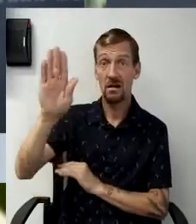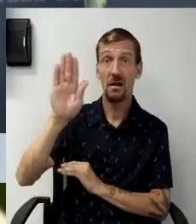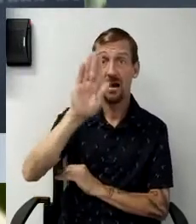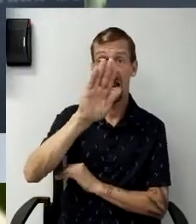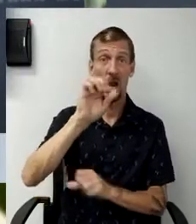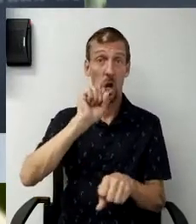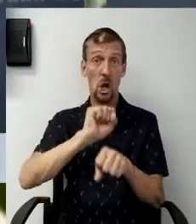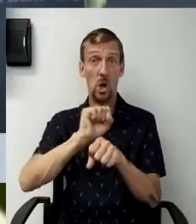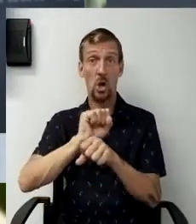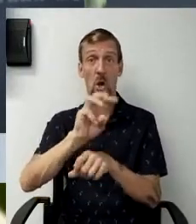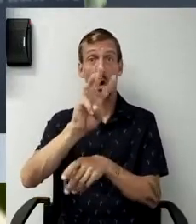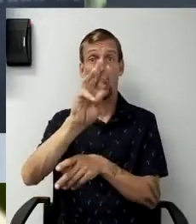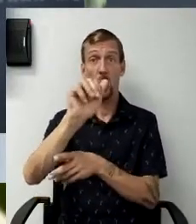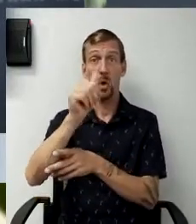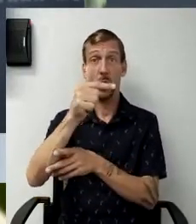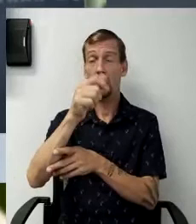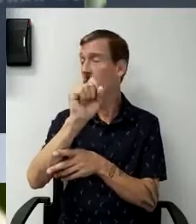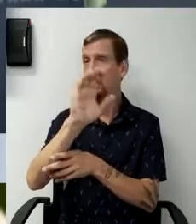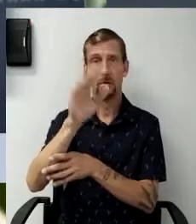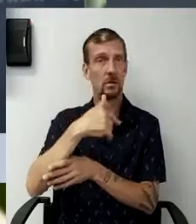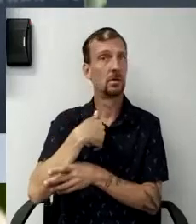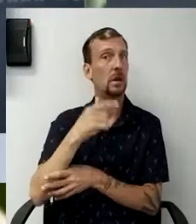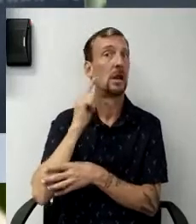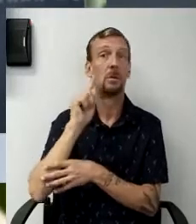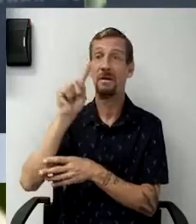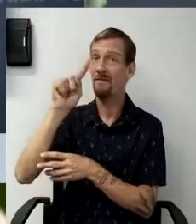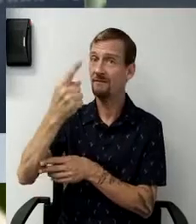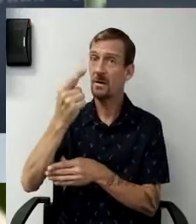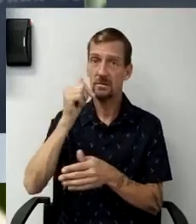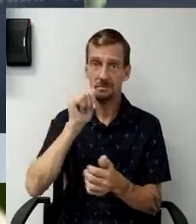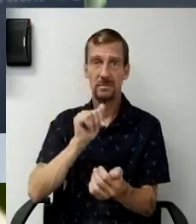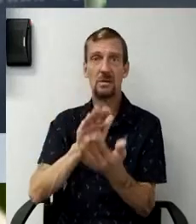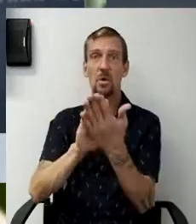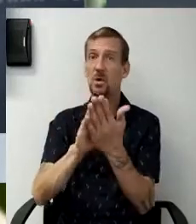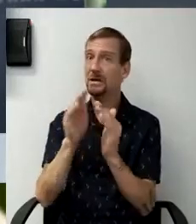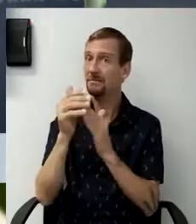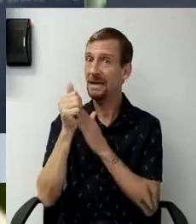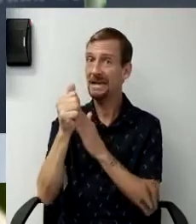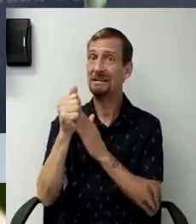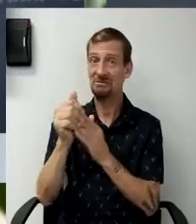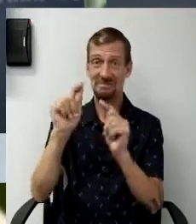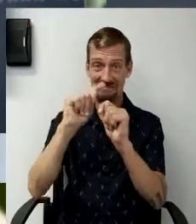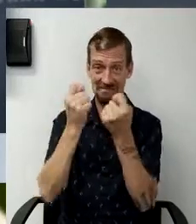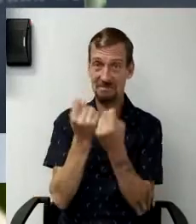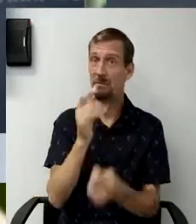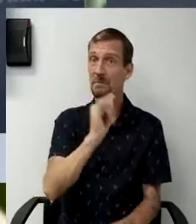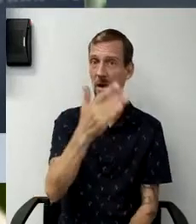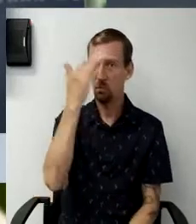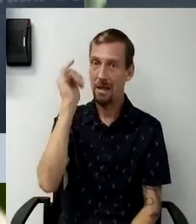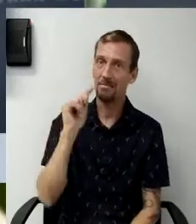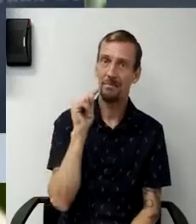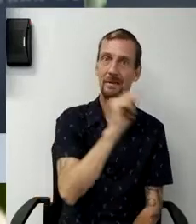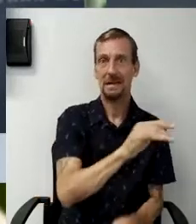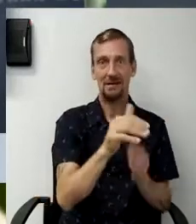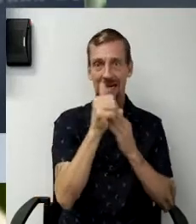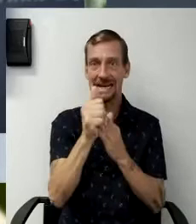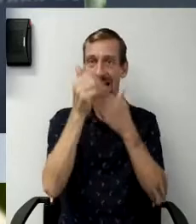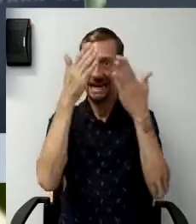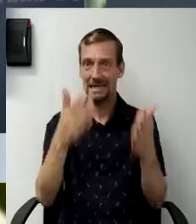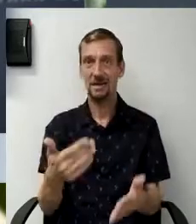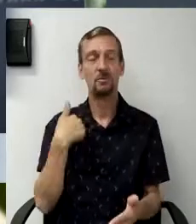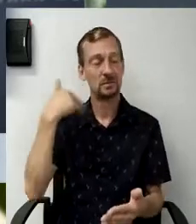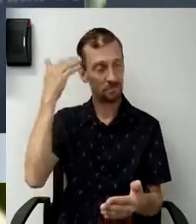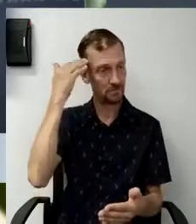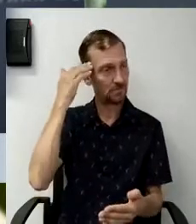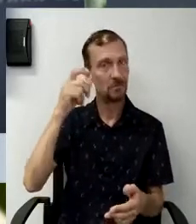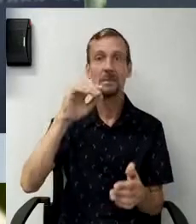I would first approach the leadership team. That's why they're leaders. They know that in difficult times,